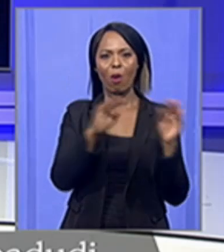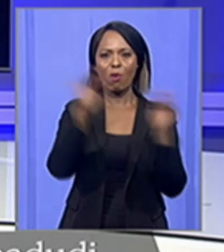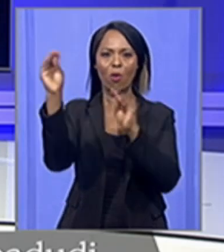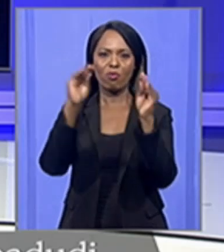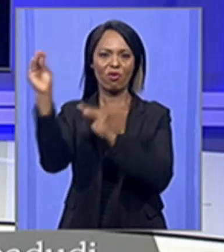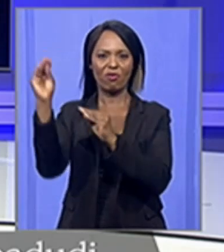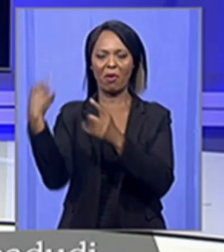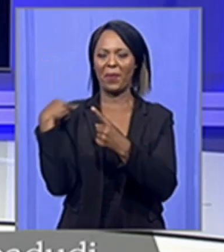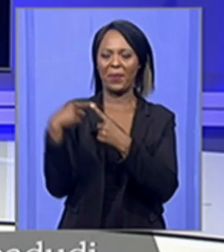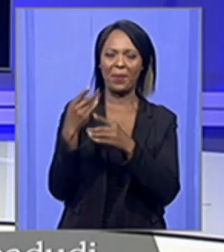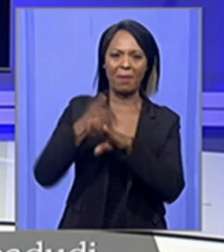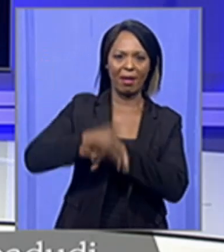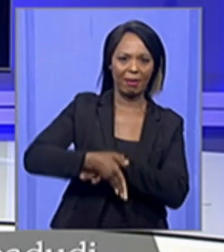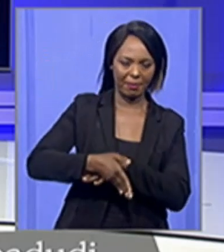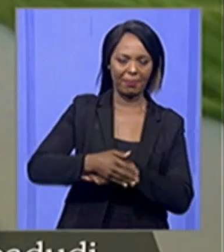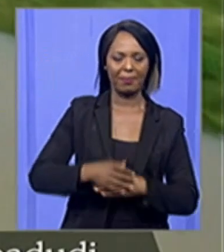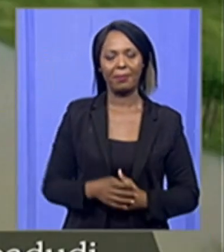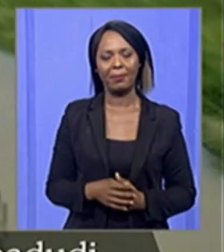ya dikgwedi.